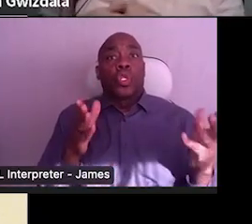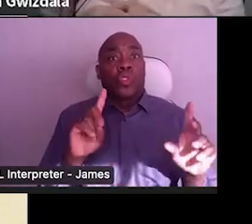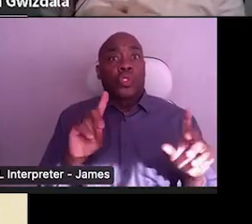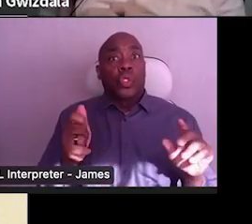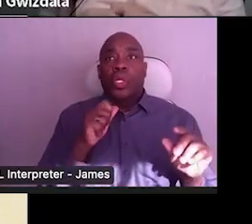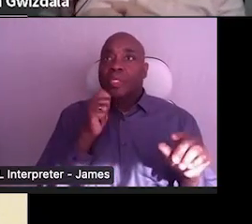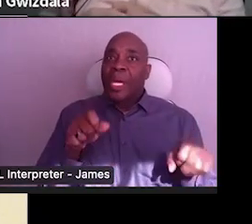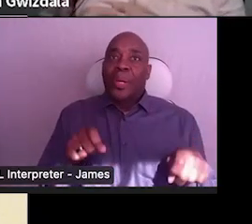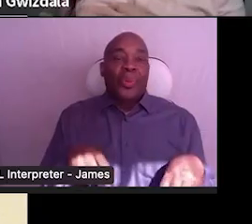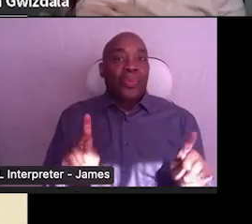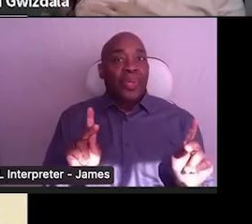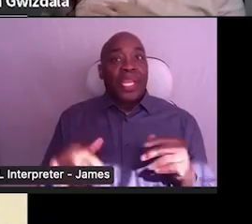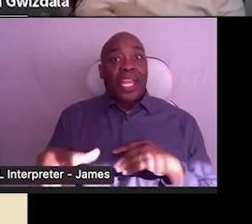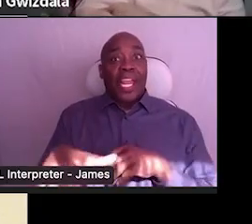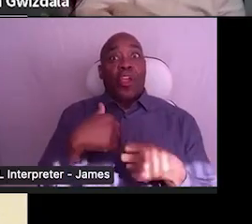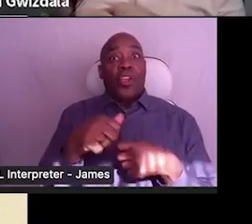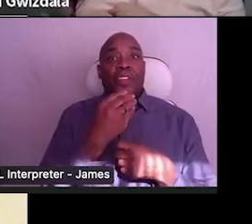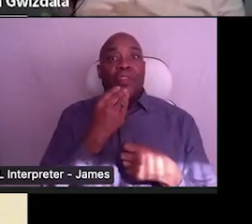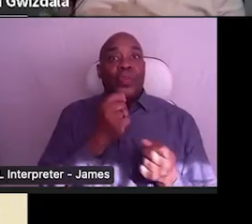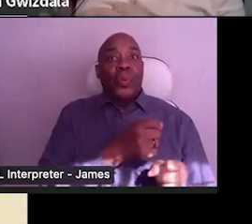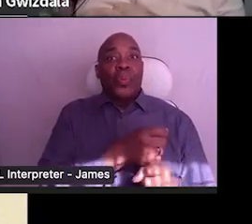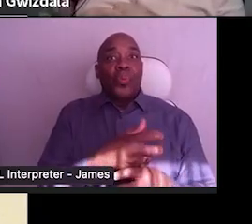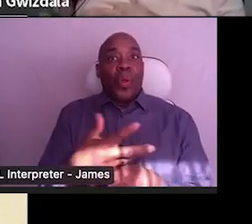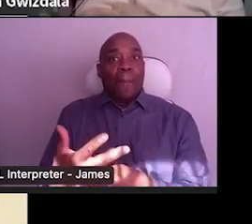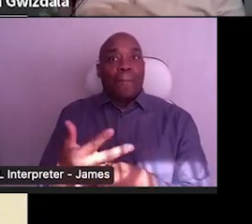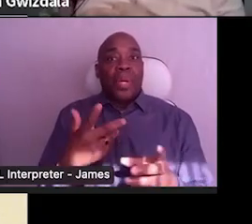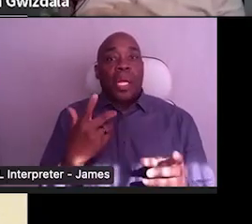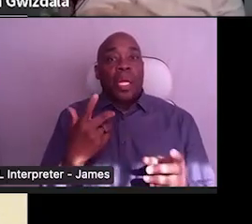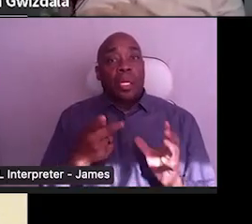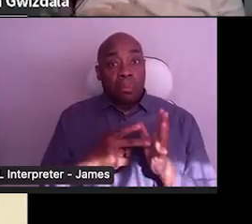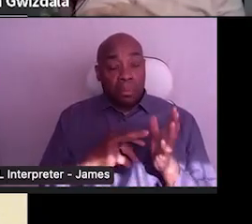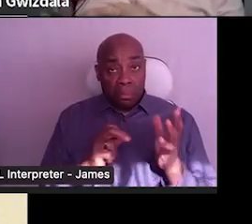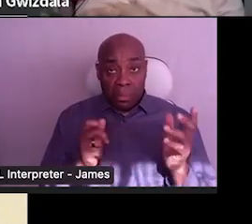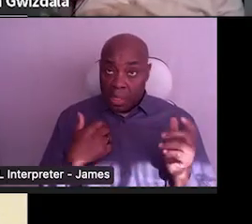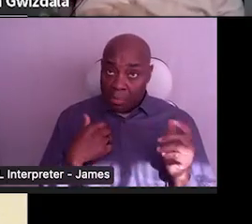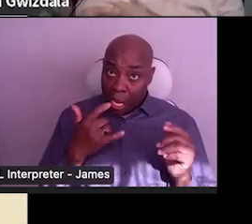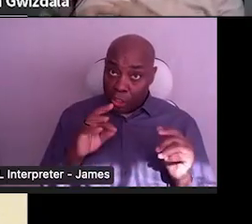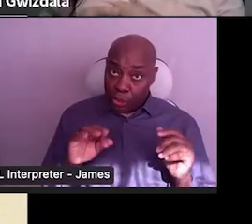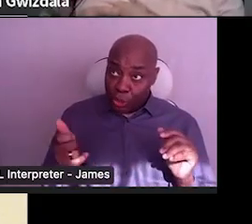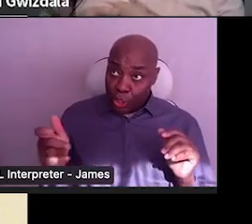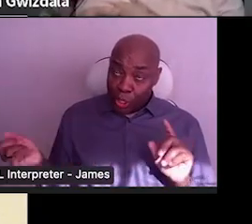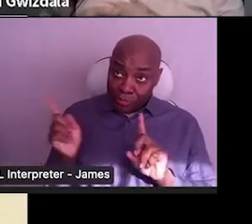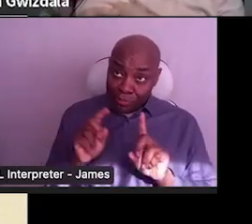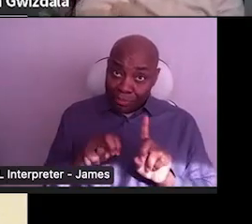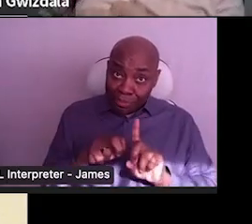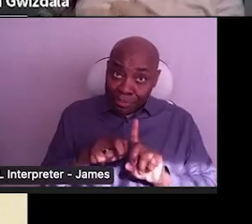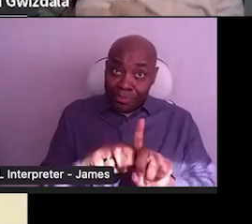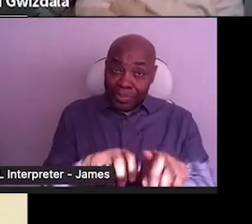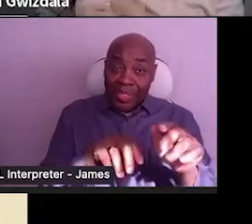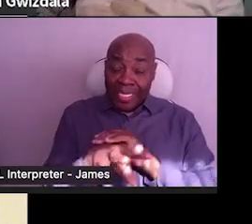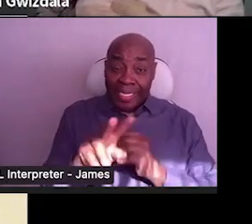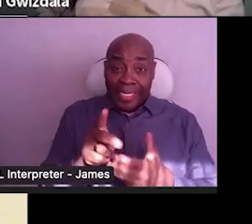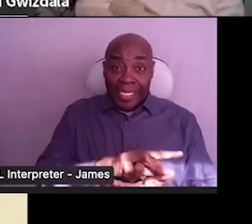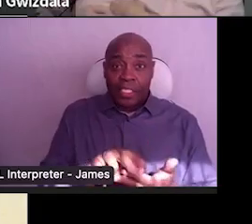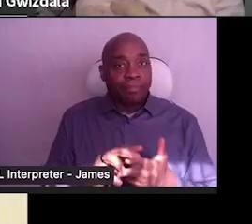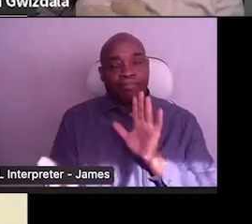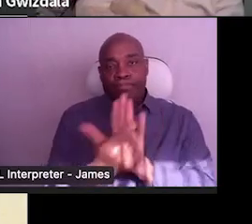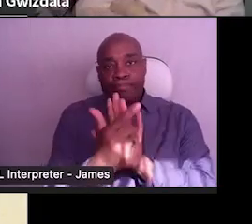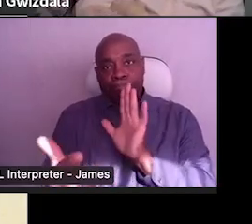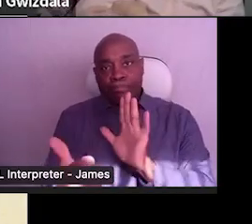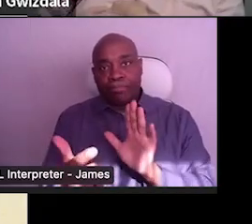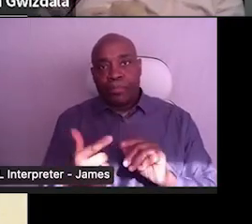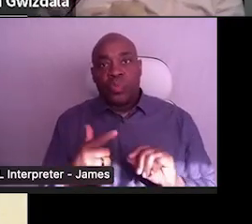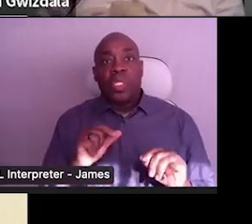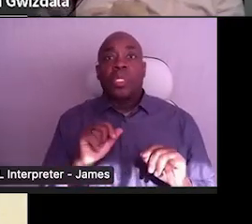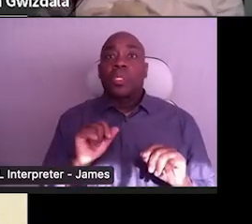The service dogs are not allowed in areas of food preparation, so I can't take my service dog into the kitchen.